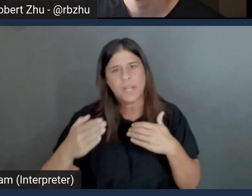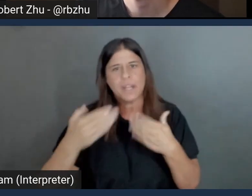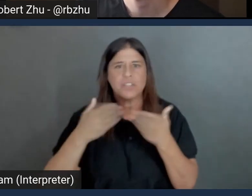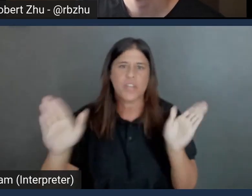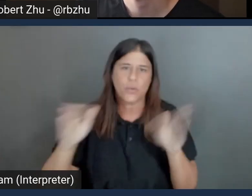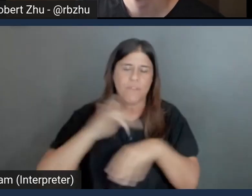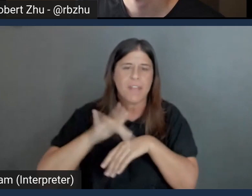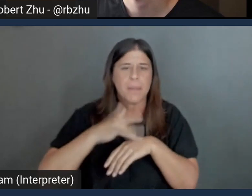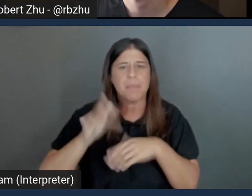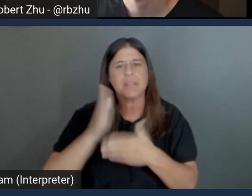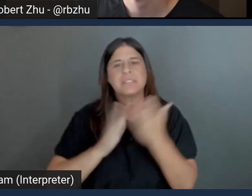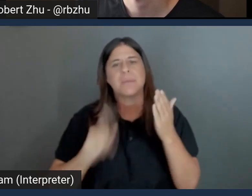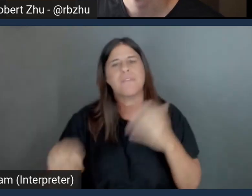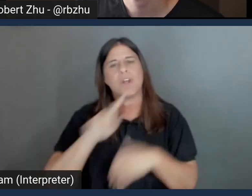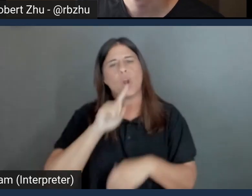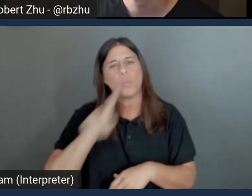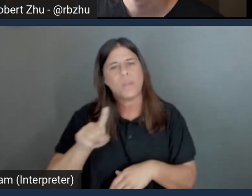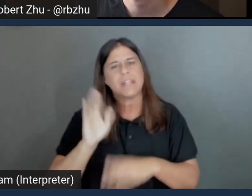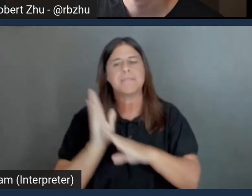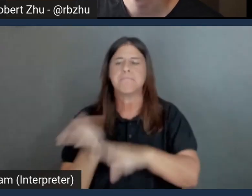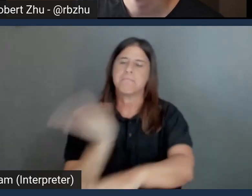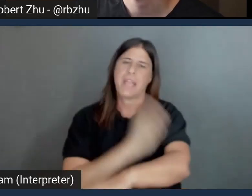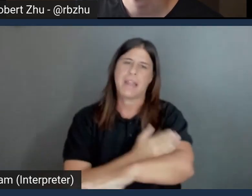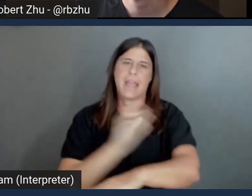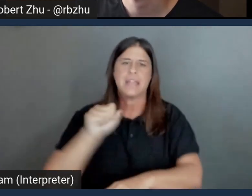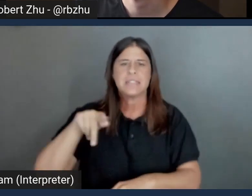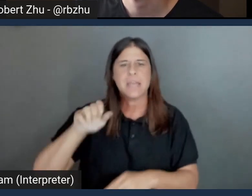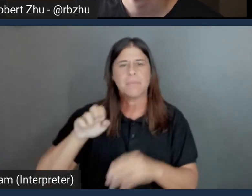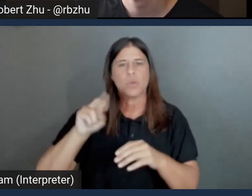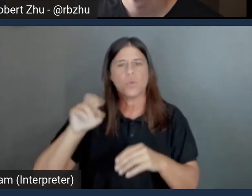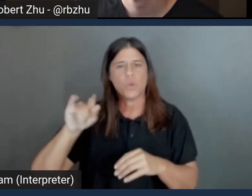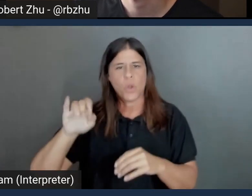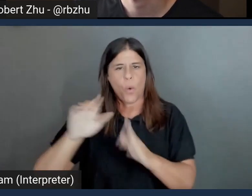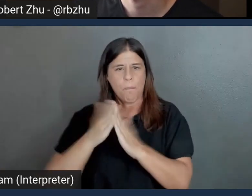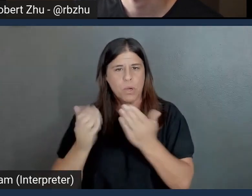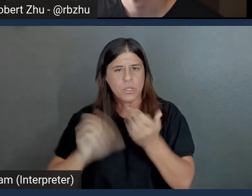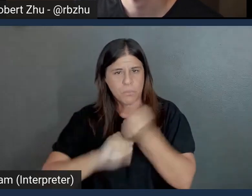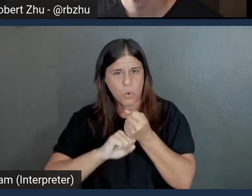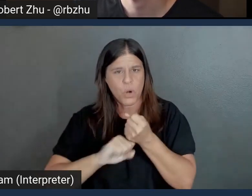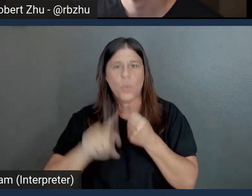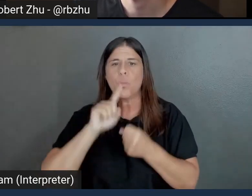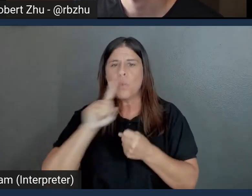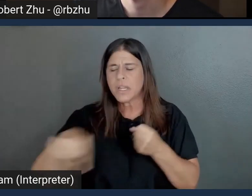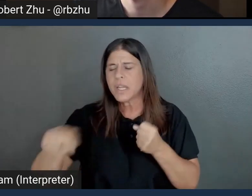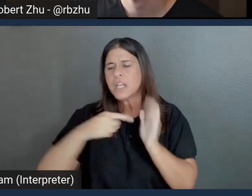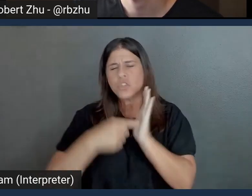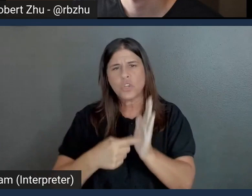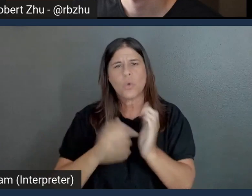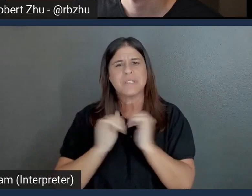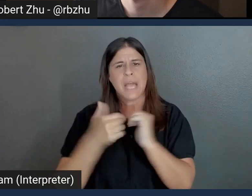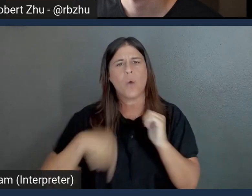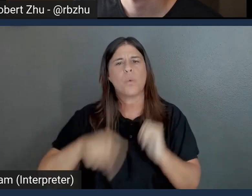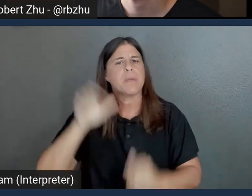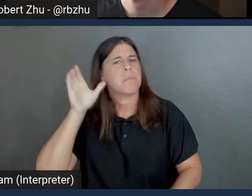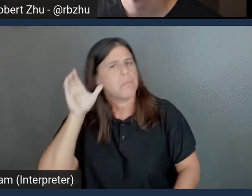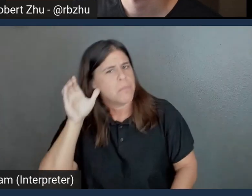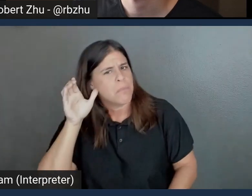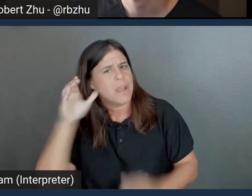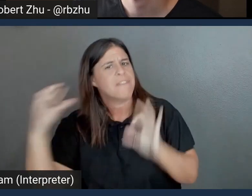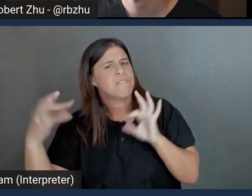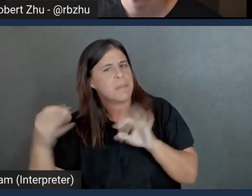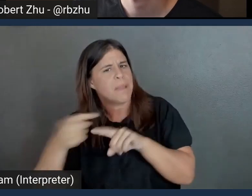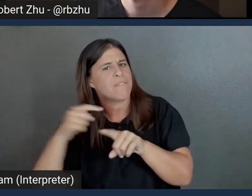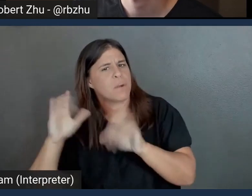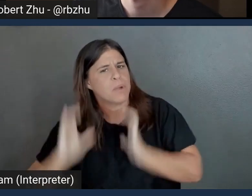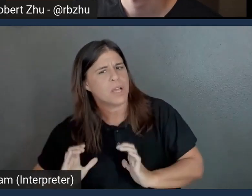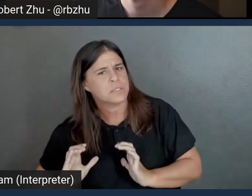and some of our really enhanced Neptune Notebook support, we're really this really kind of shows how we're really about listening to customer feedback, taking that feedback, and